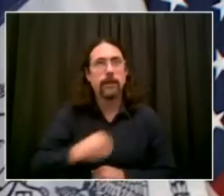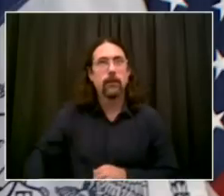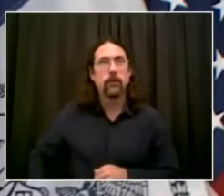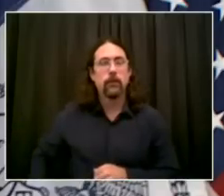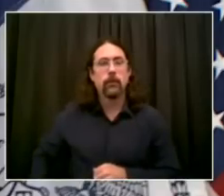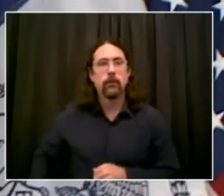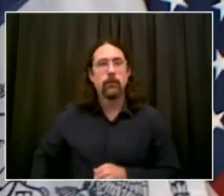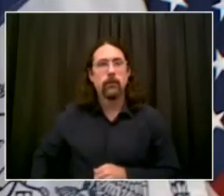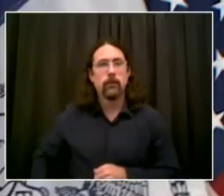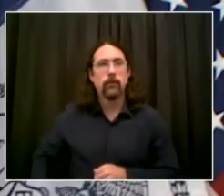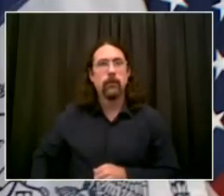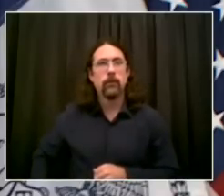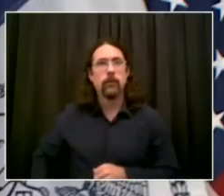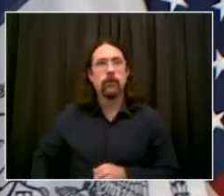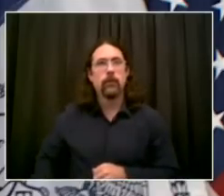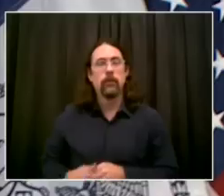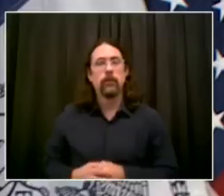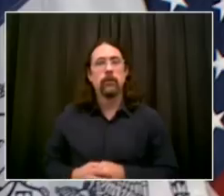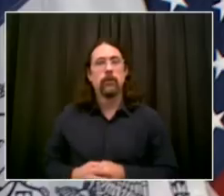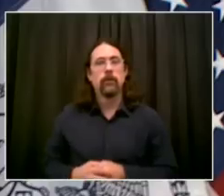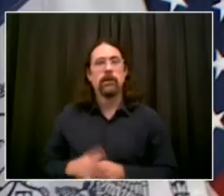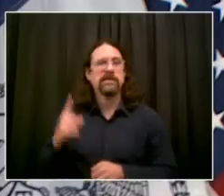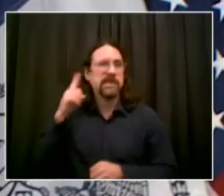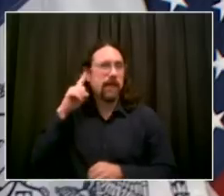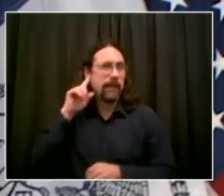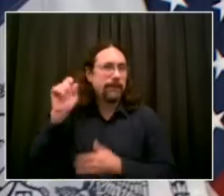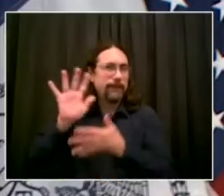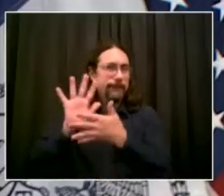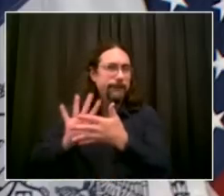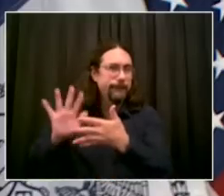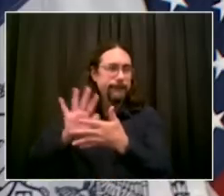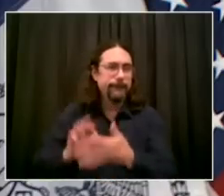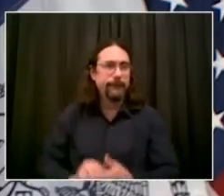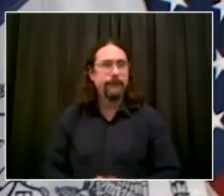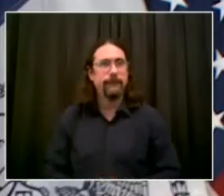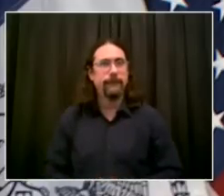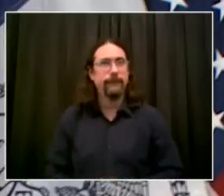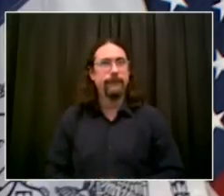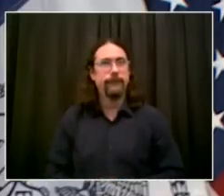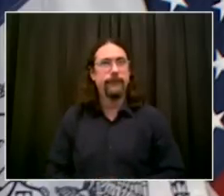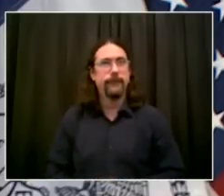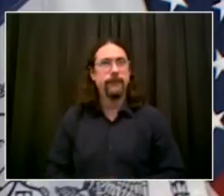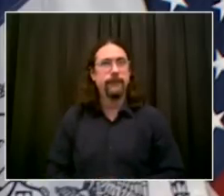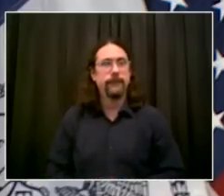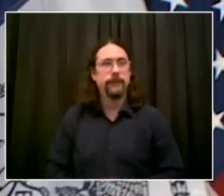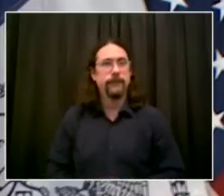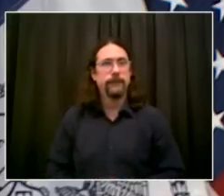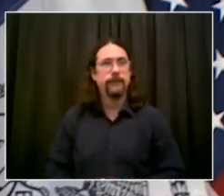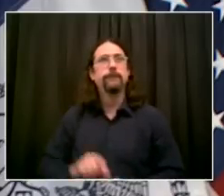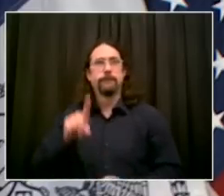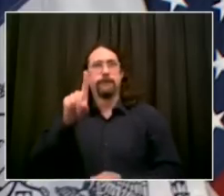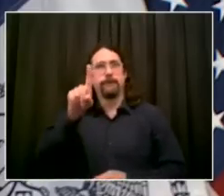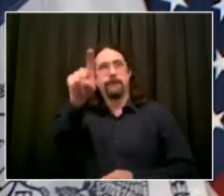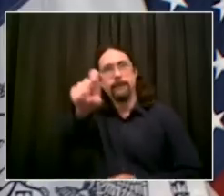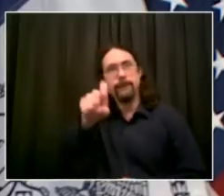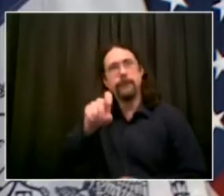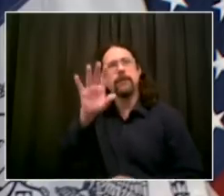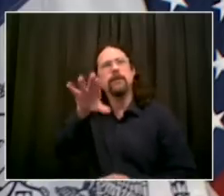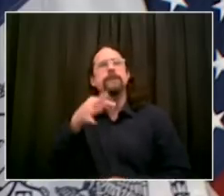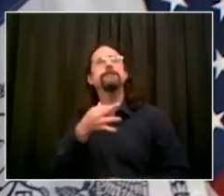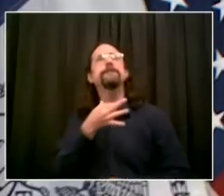same rule applies, that gatherings for purposes of political protests are allowed. Again, Ruben, fair